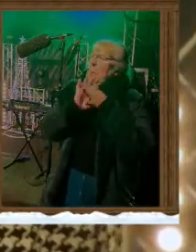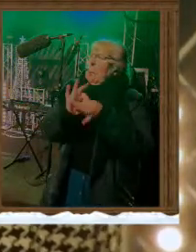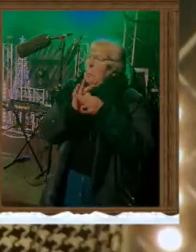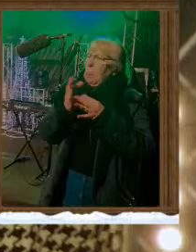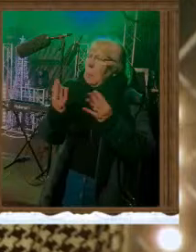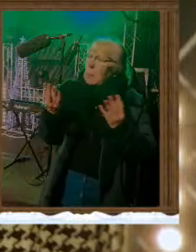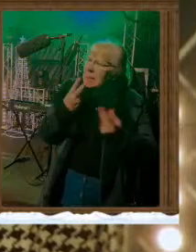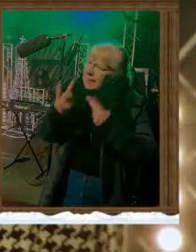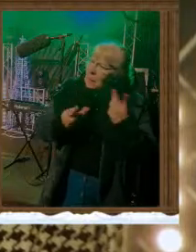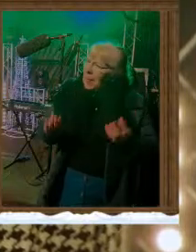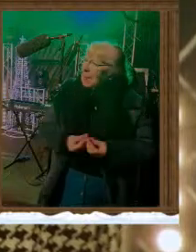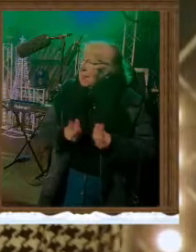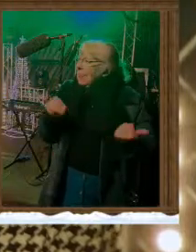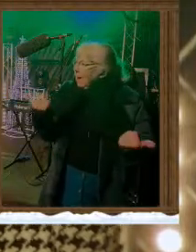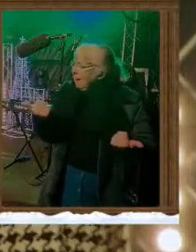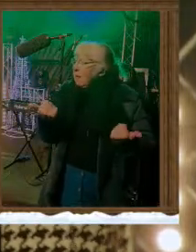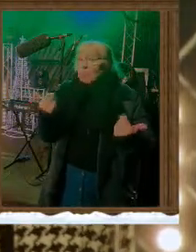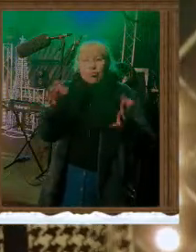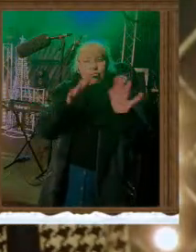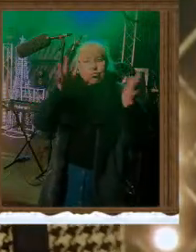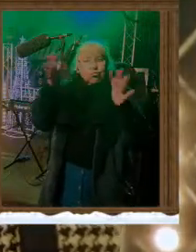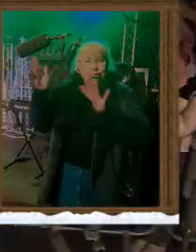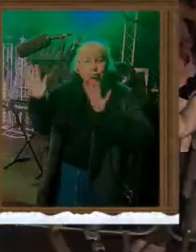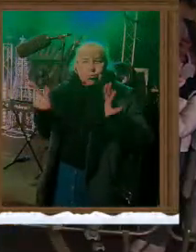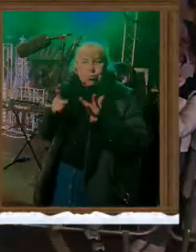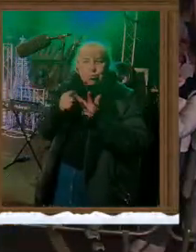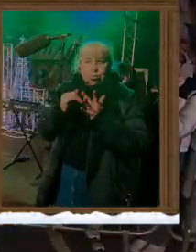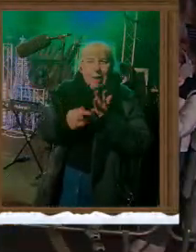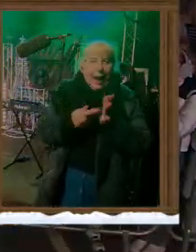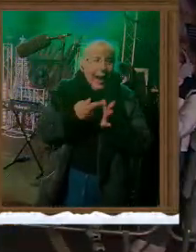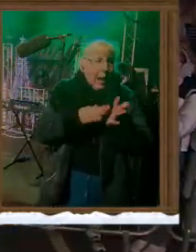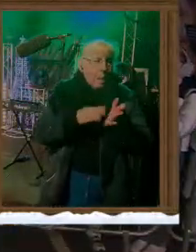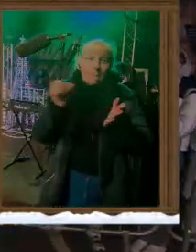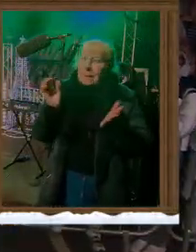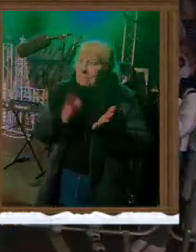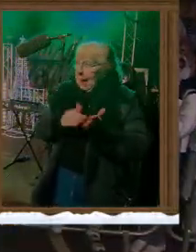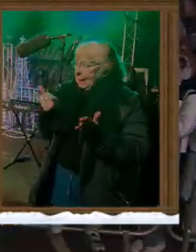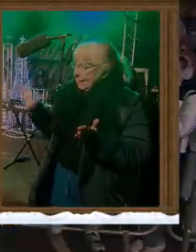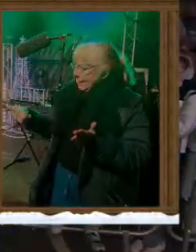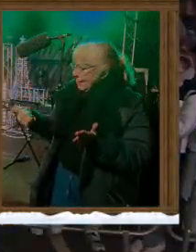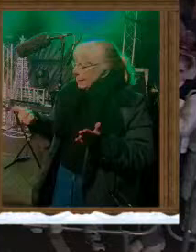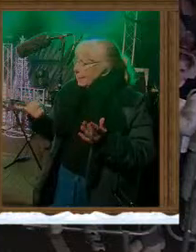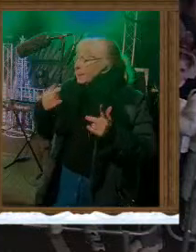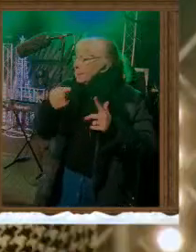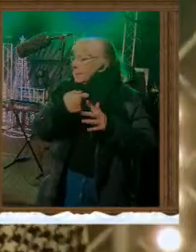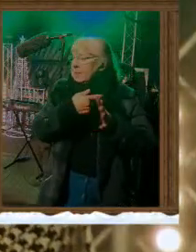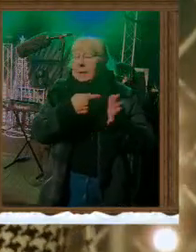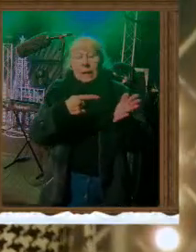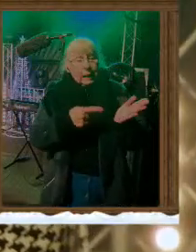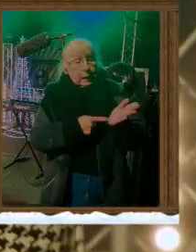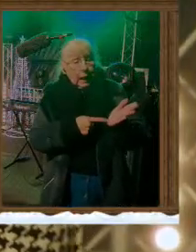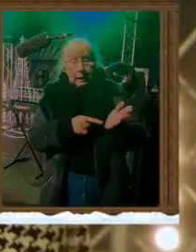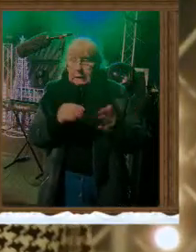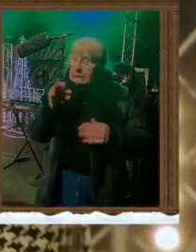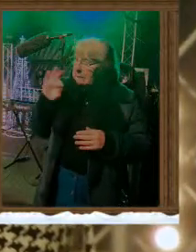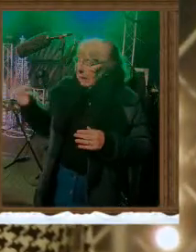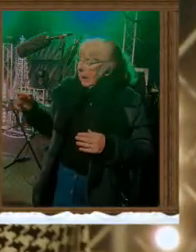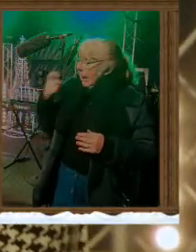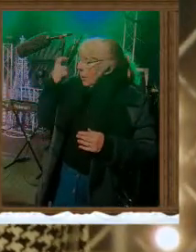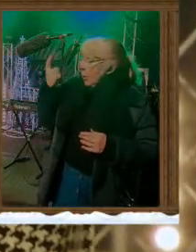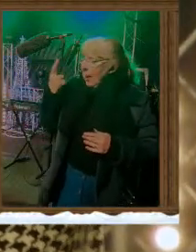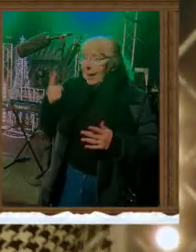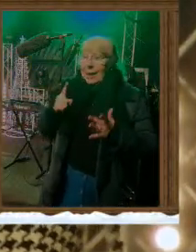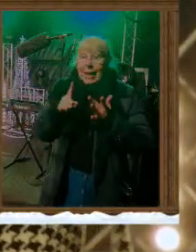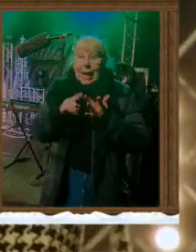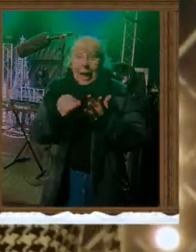absolutely brilliant. Give her a big round of applause, Isla McManus. Okay, Kat, has Isla broken